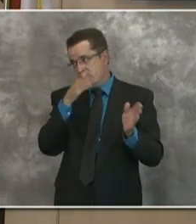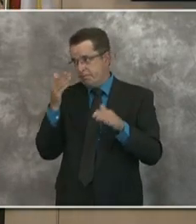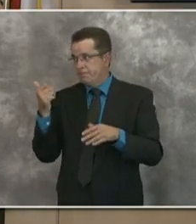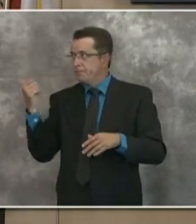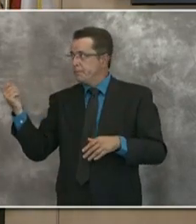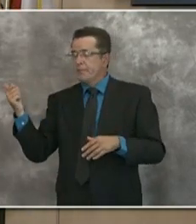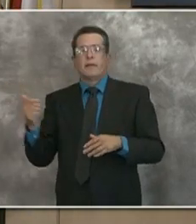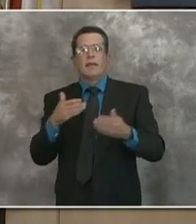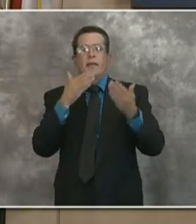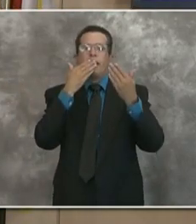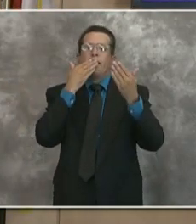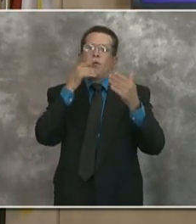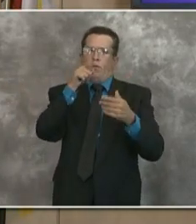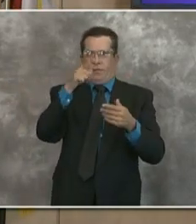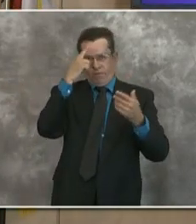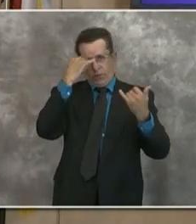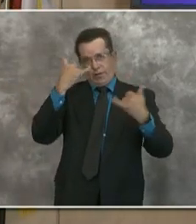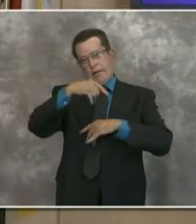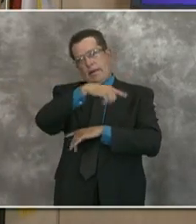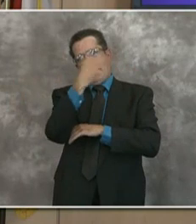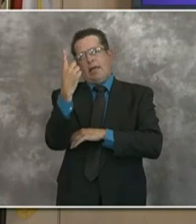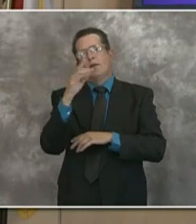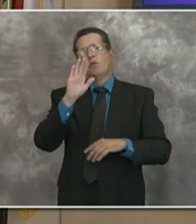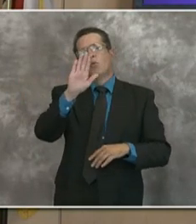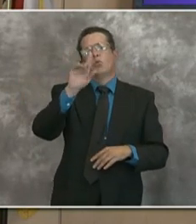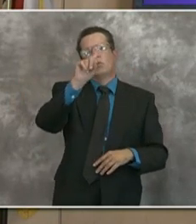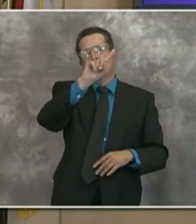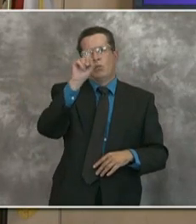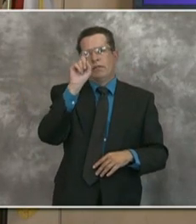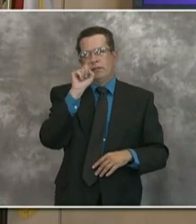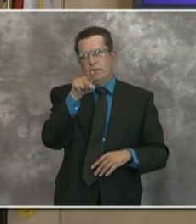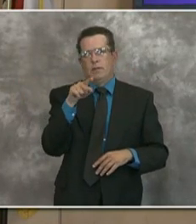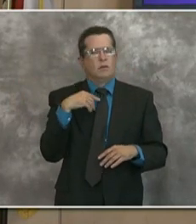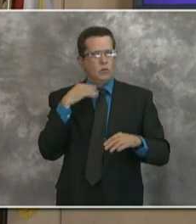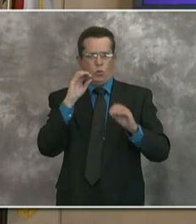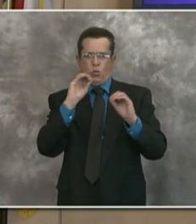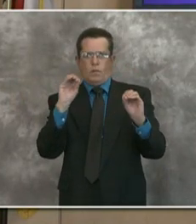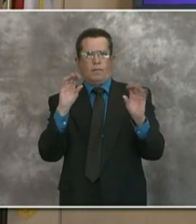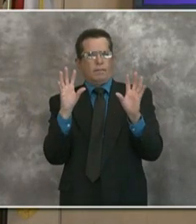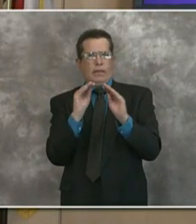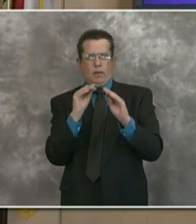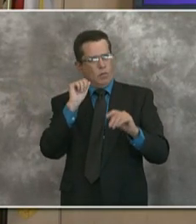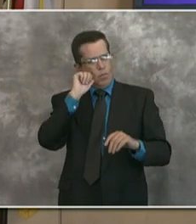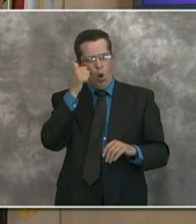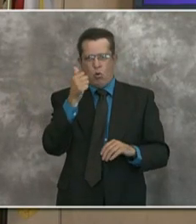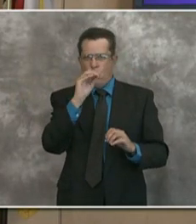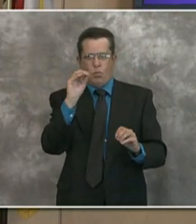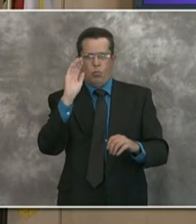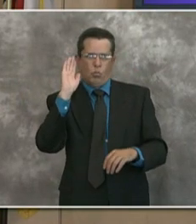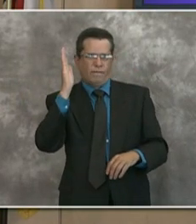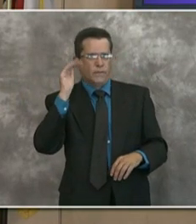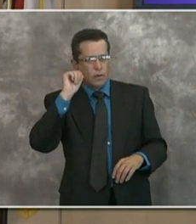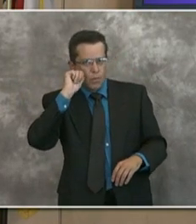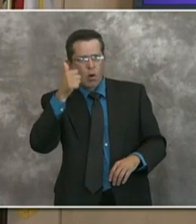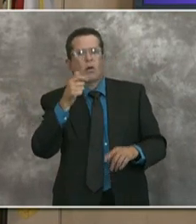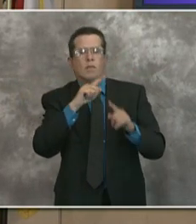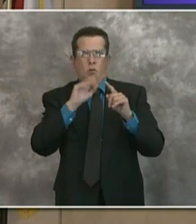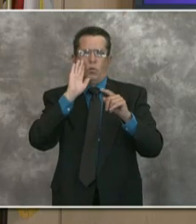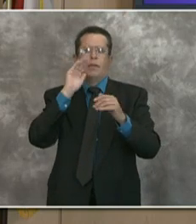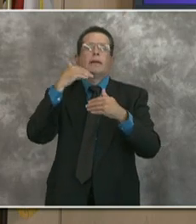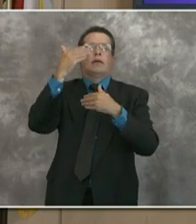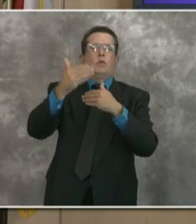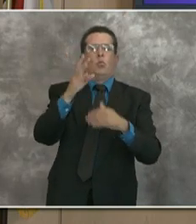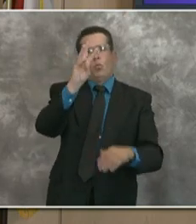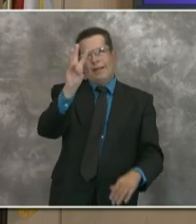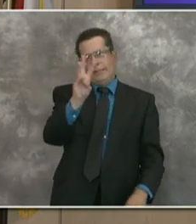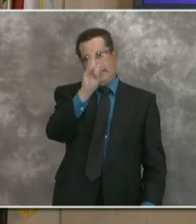Well, that does it for today for our questions. Again, we will not be holding a media briefing tomorrow, but we will return on